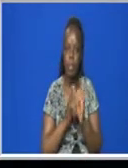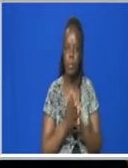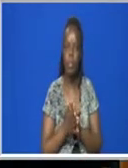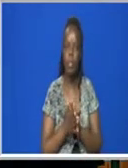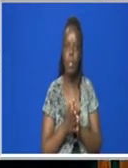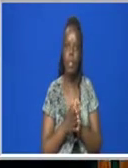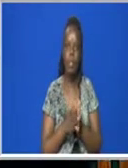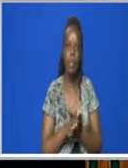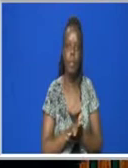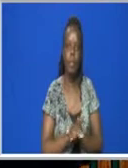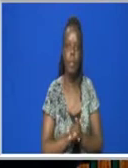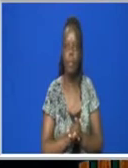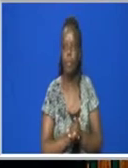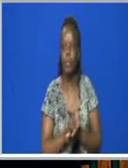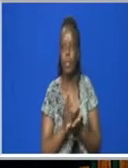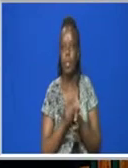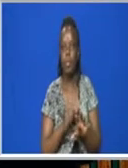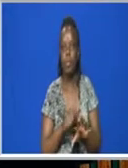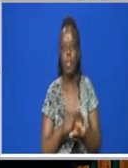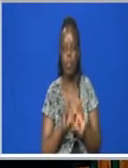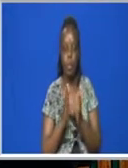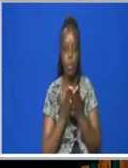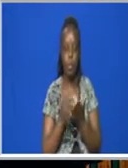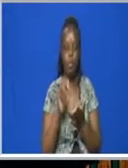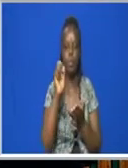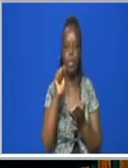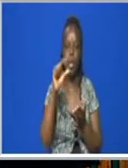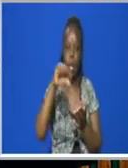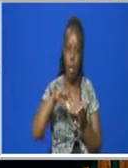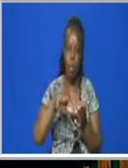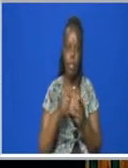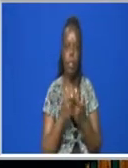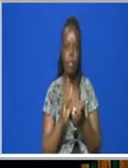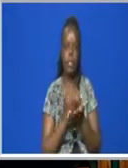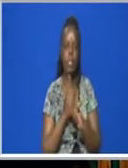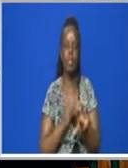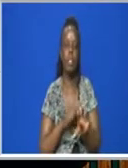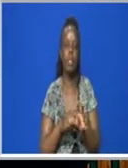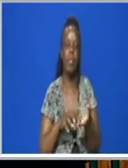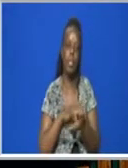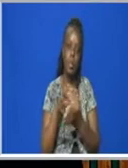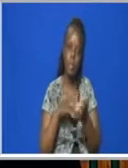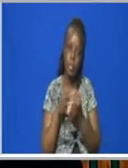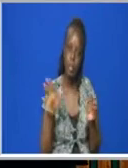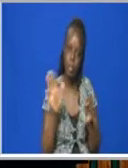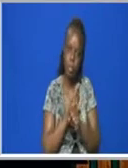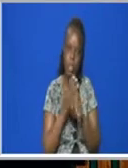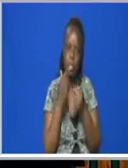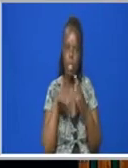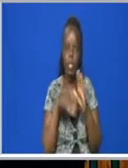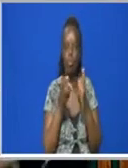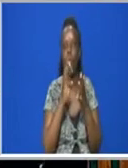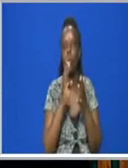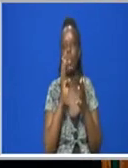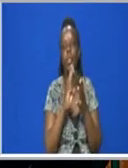sparingly soluble in water. So sometimes a book may put aqueous, but it is sparingly, it is still insoluble in water, so therefore it is a precipitate.